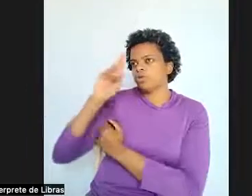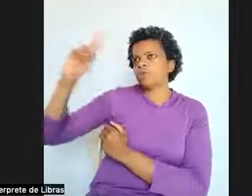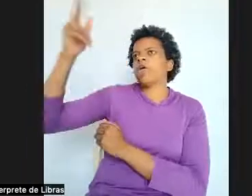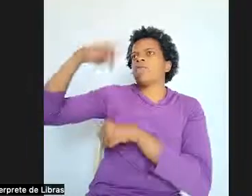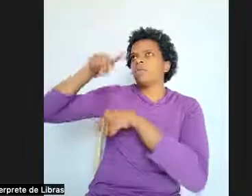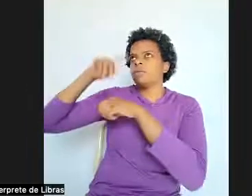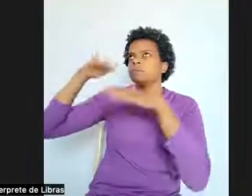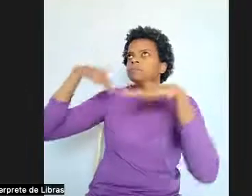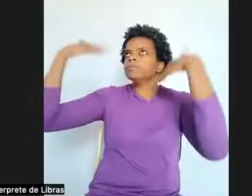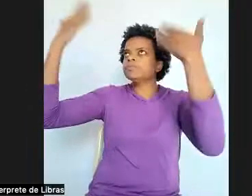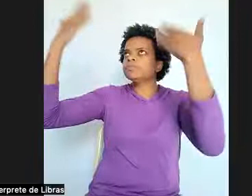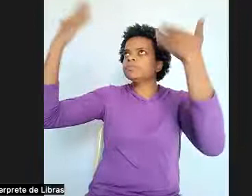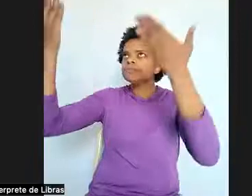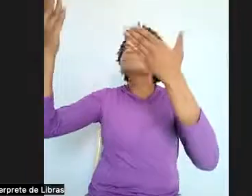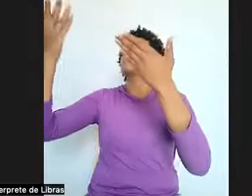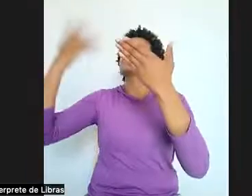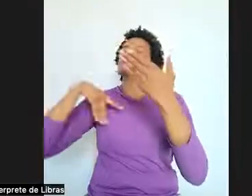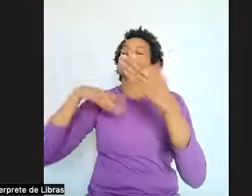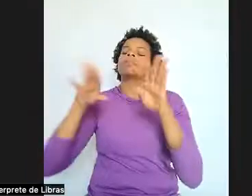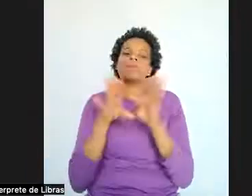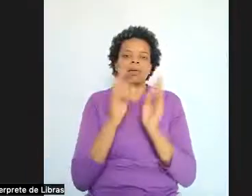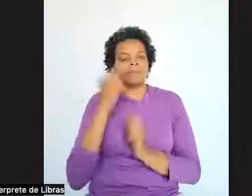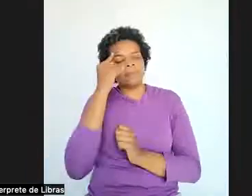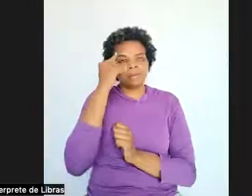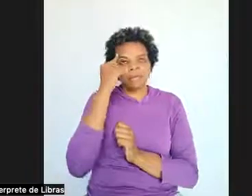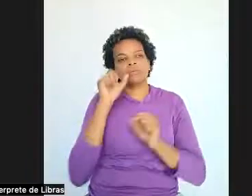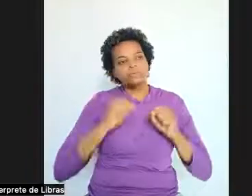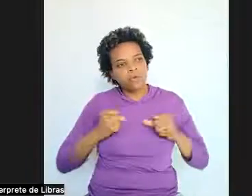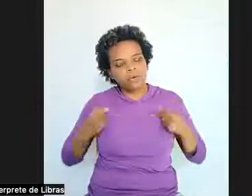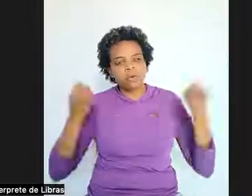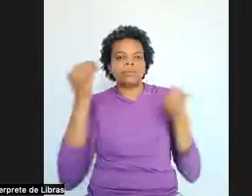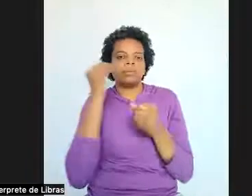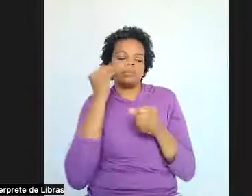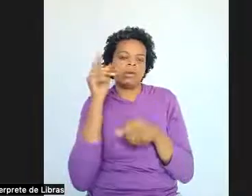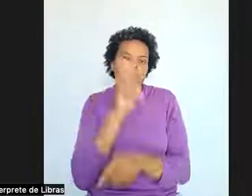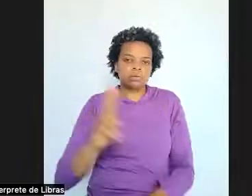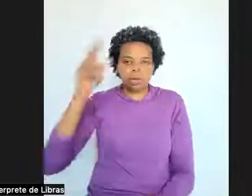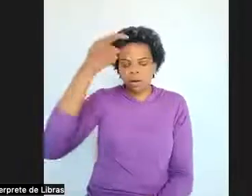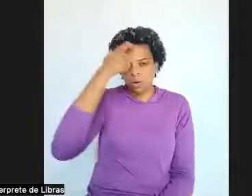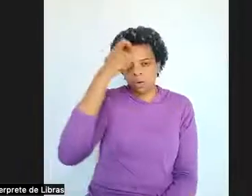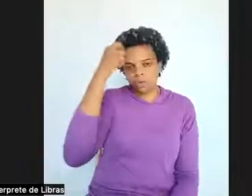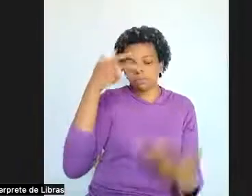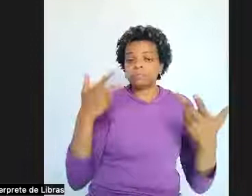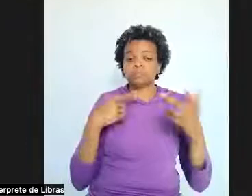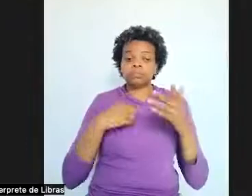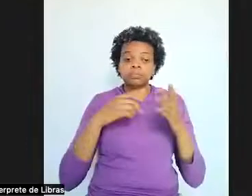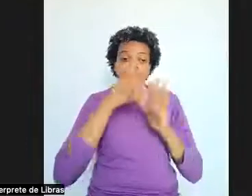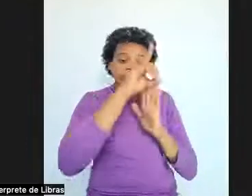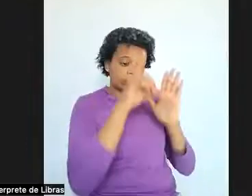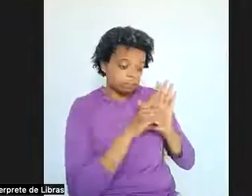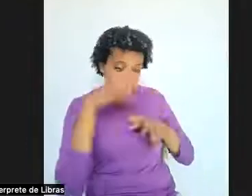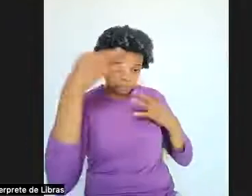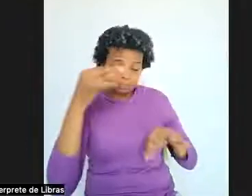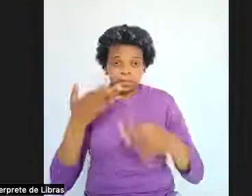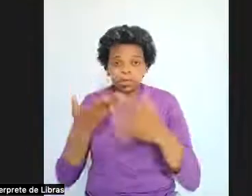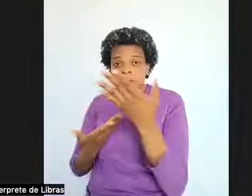would recognize the importance of our efforts to conserve the cetaceans. This declaration